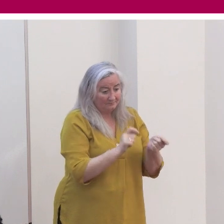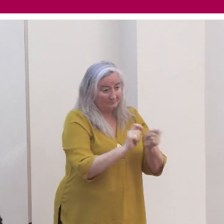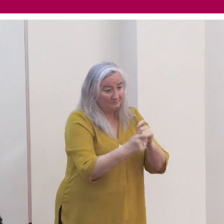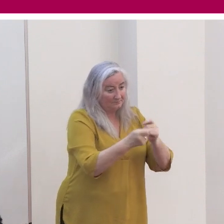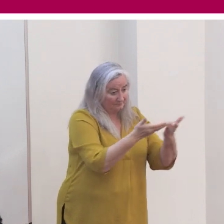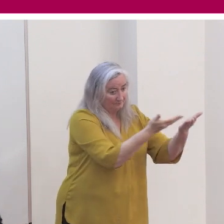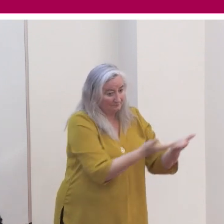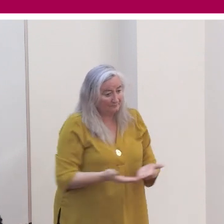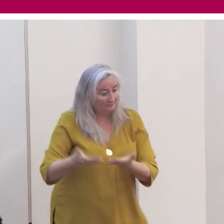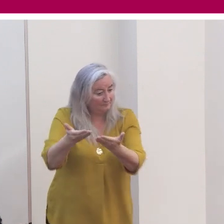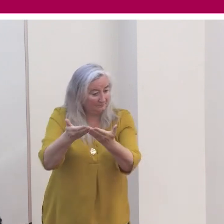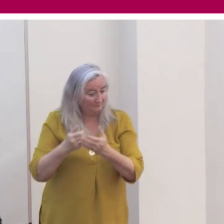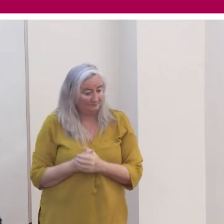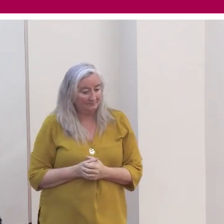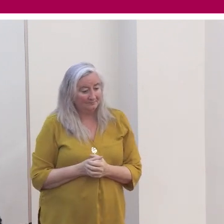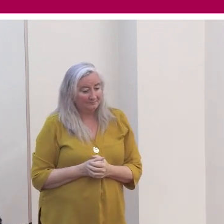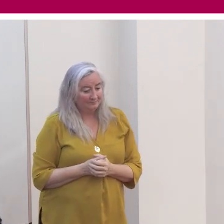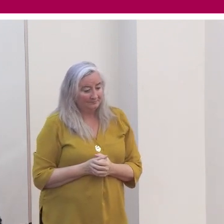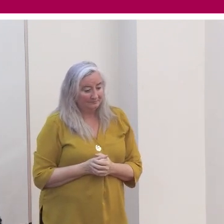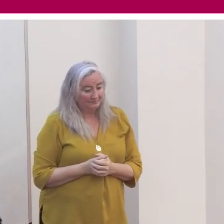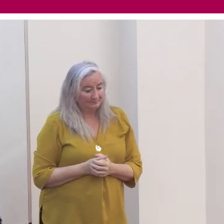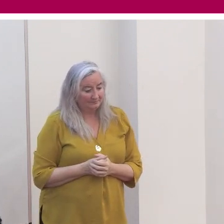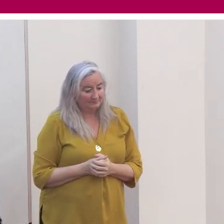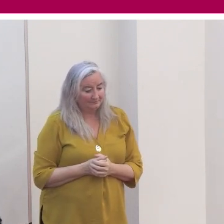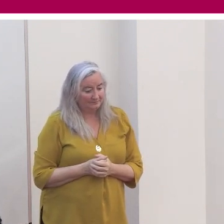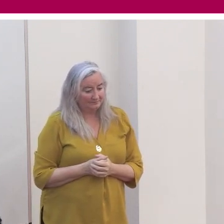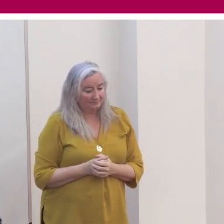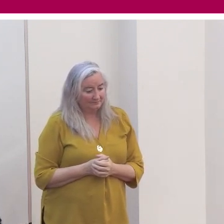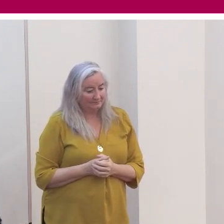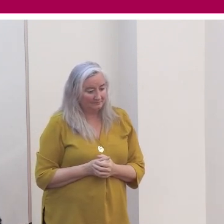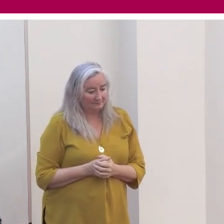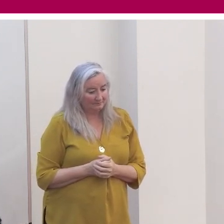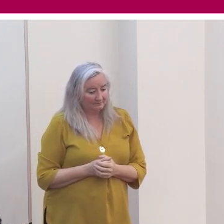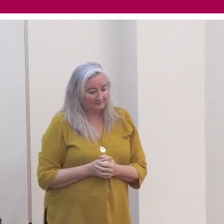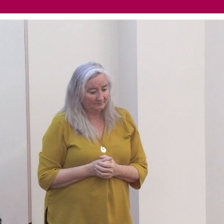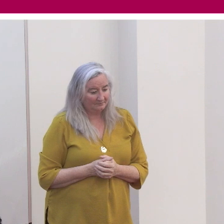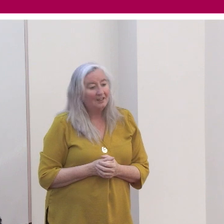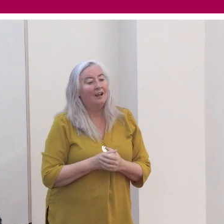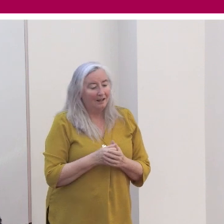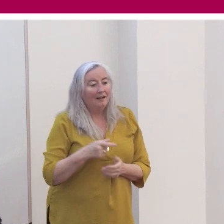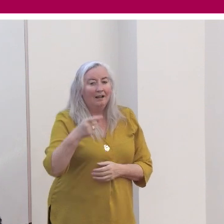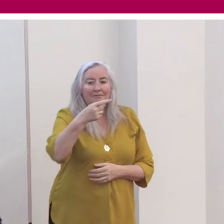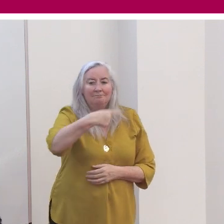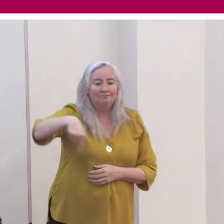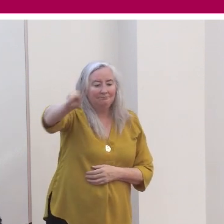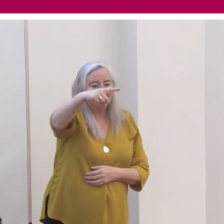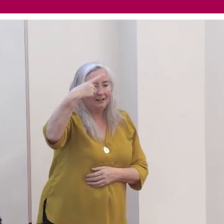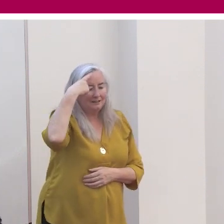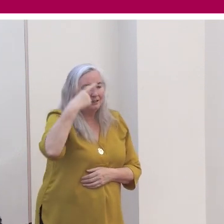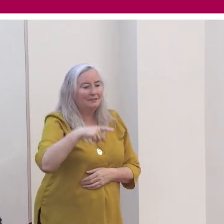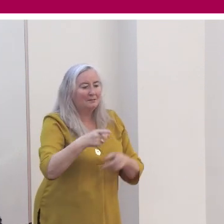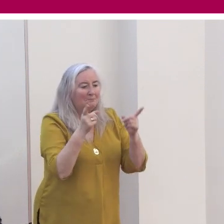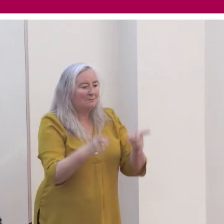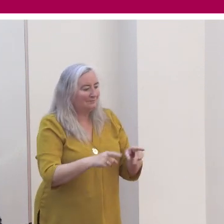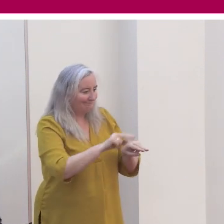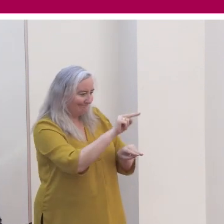cover, especially for women as victims, women as defendants, has this individual assessment happened? And